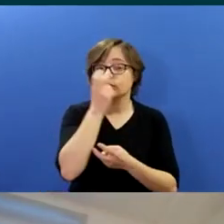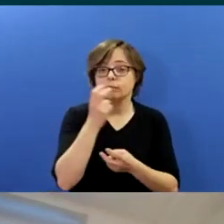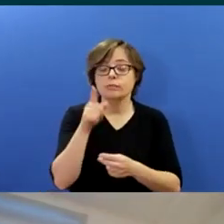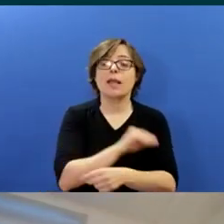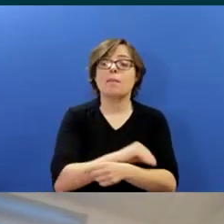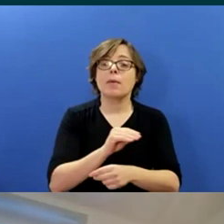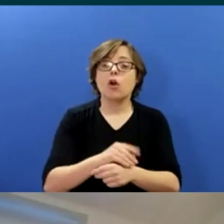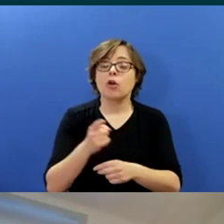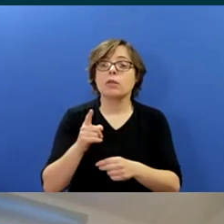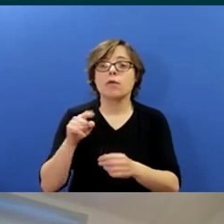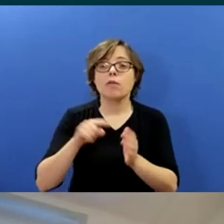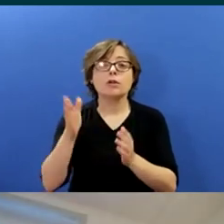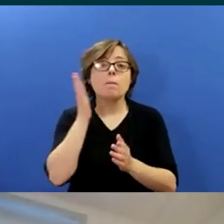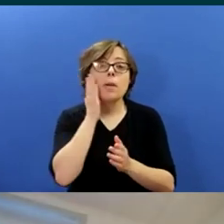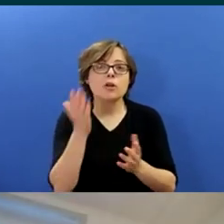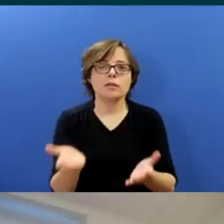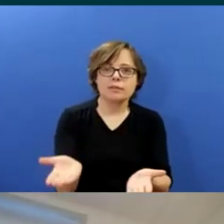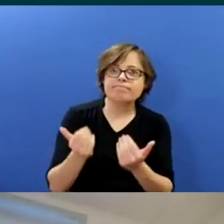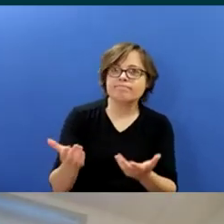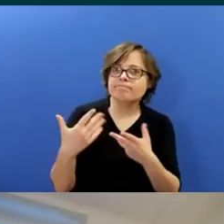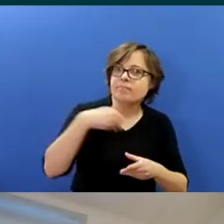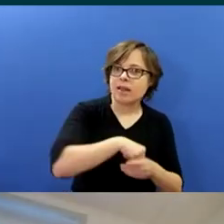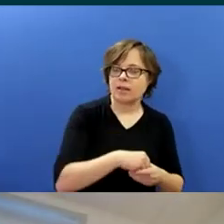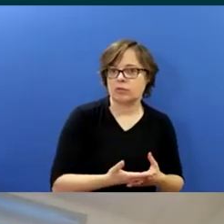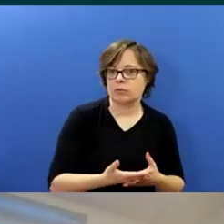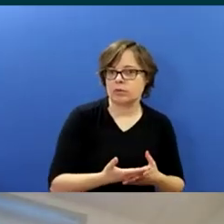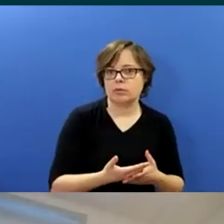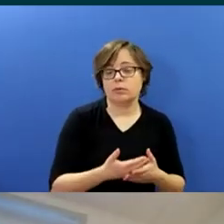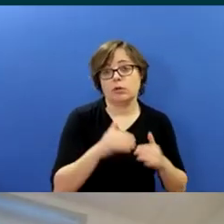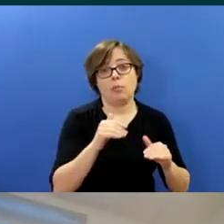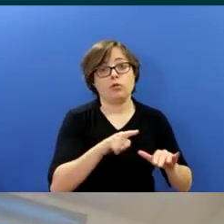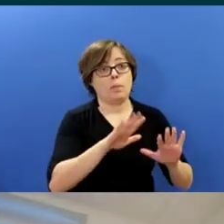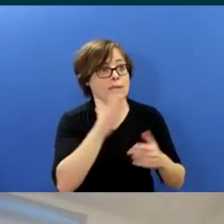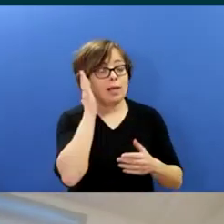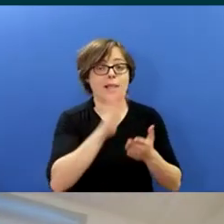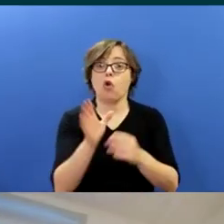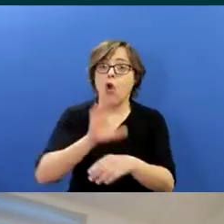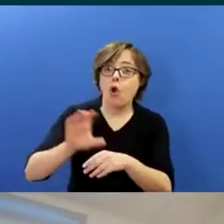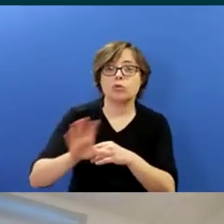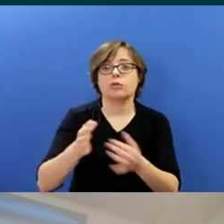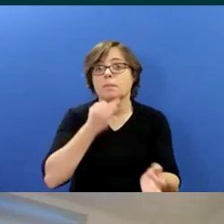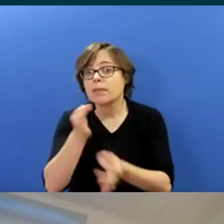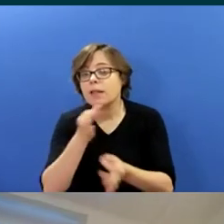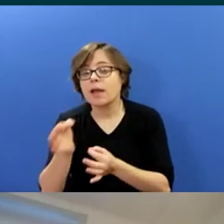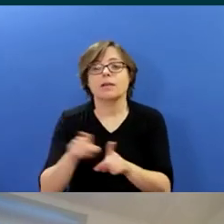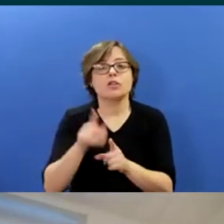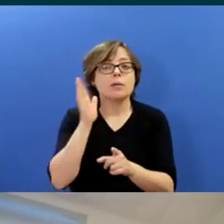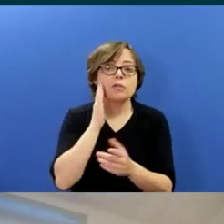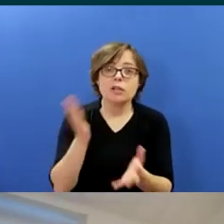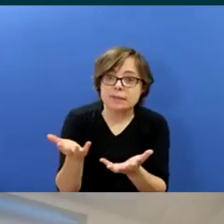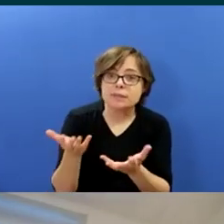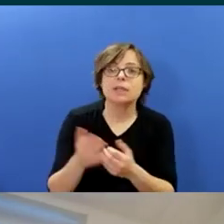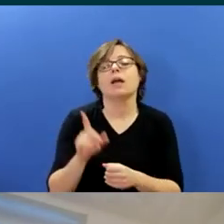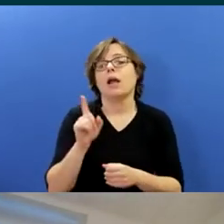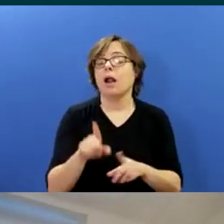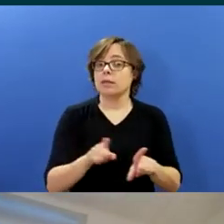What's also very angażujące interesting is mieszkańców, the methods również to takie, engage które the citizens, są mniej znane, which are bo also zadawanie pytań, less known aktywizowanie than just mieszkańców, ale activizing też them,